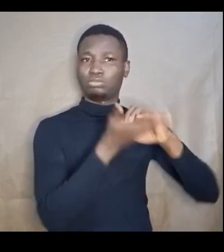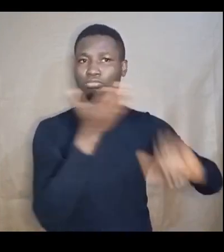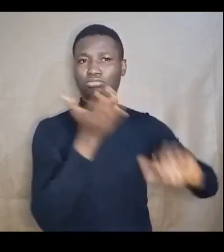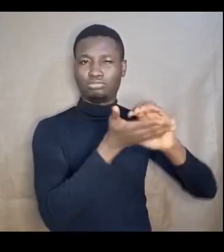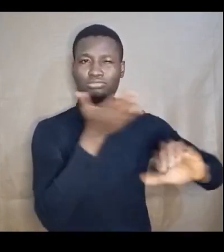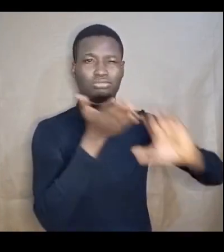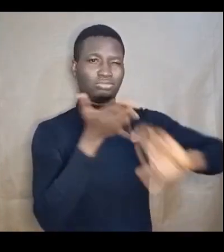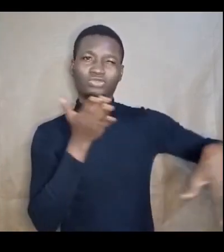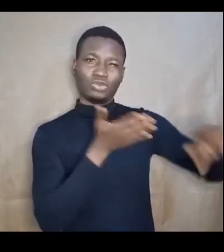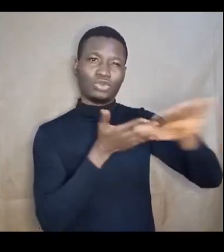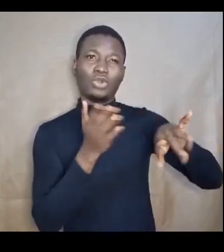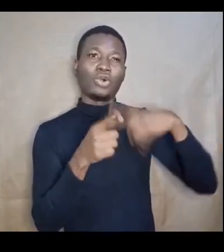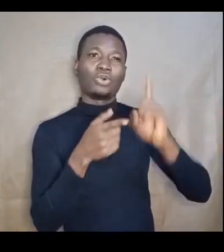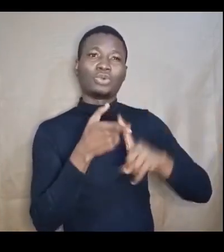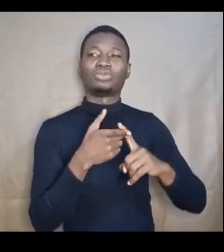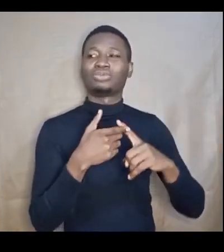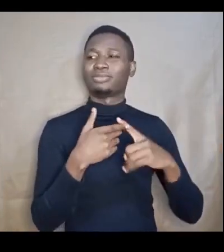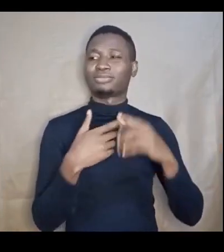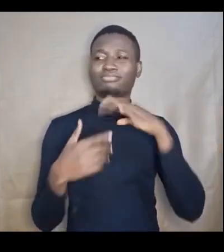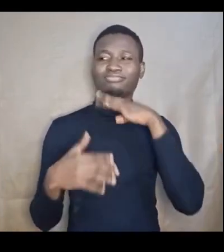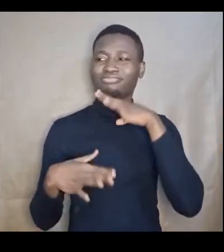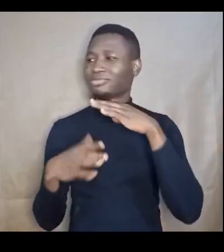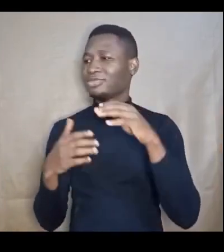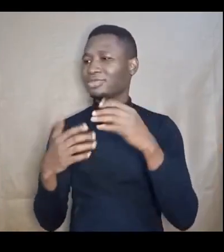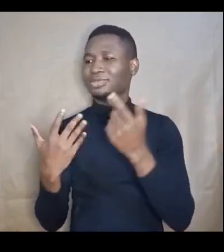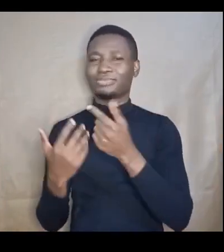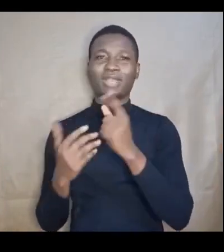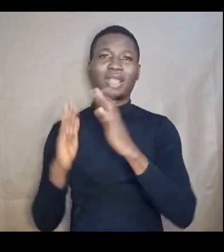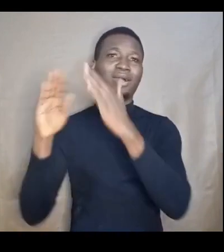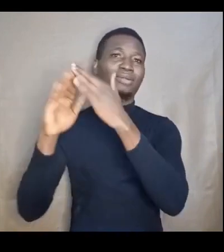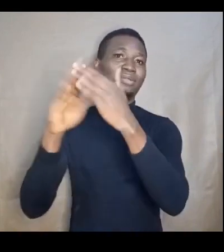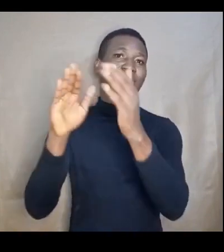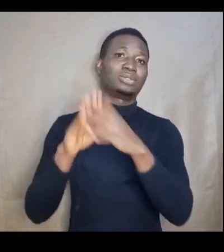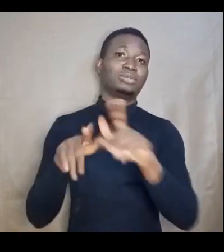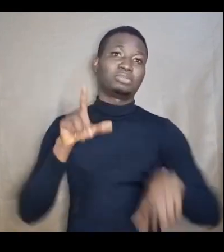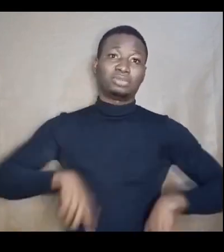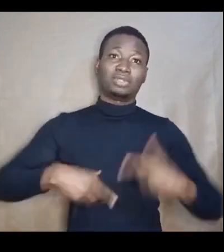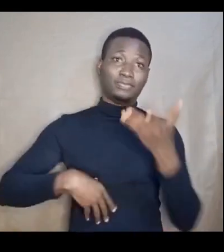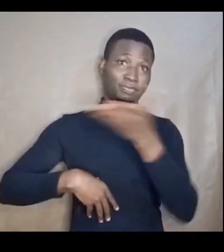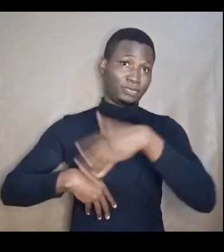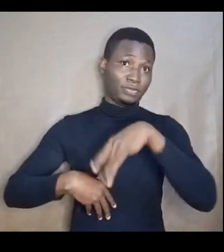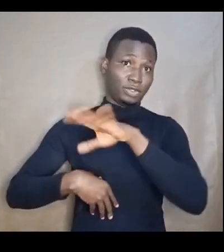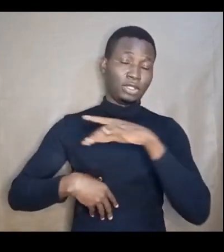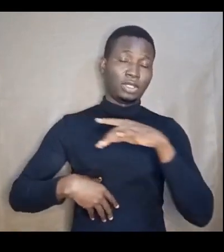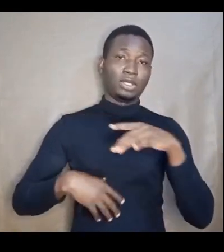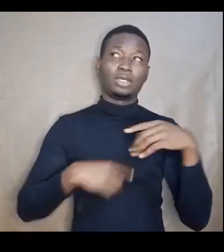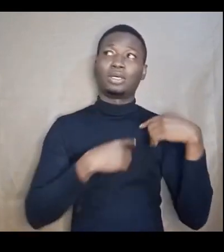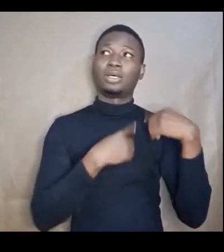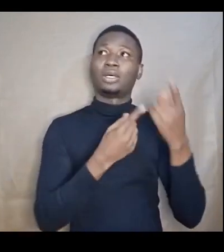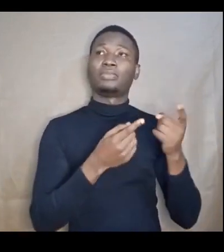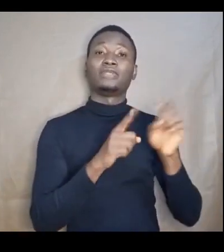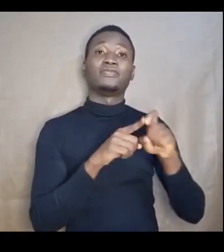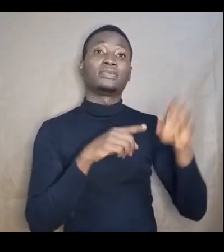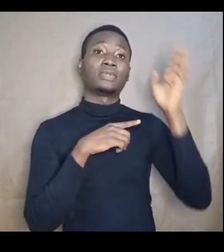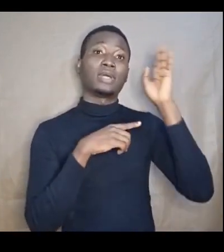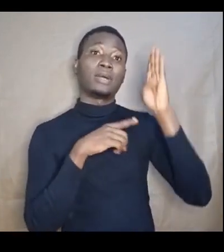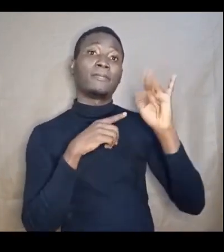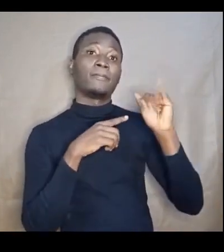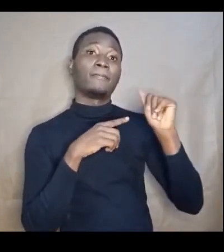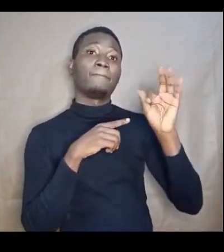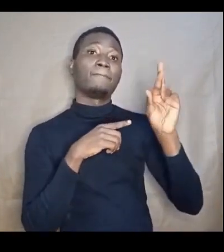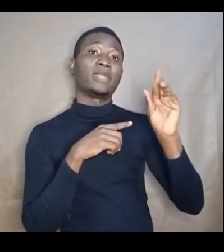structures, shanties, and fence wall along Wangene drainage and so Biafra market entering